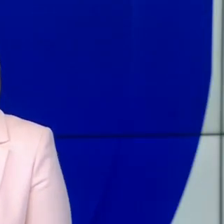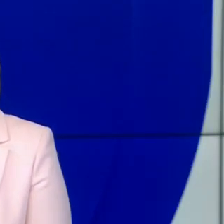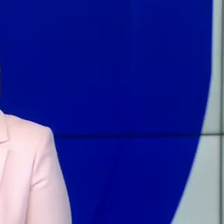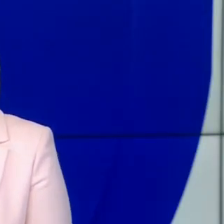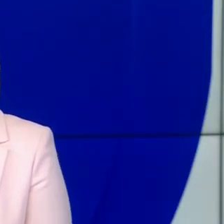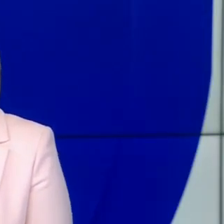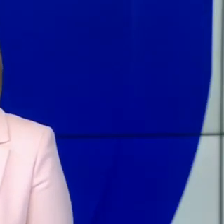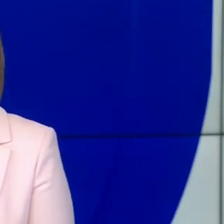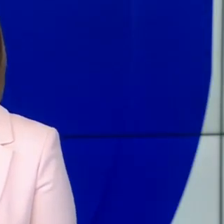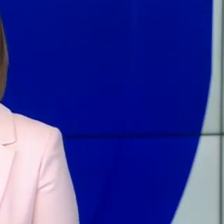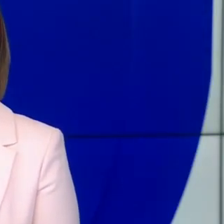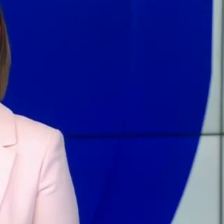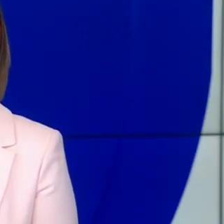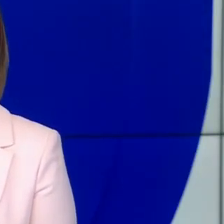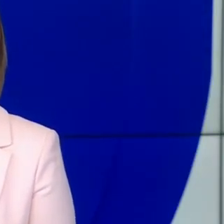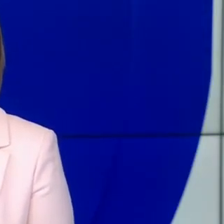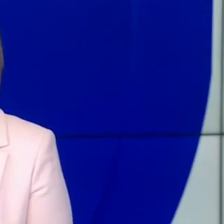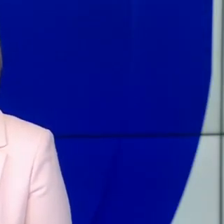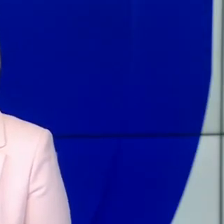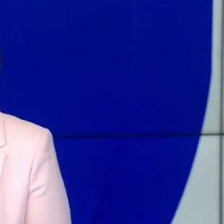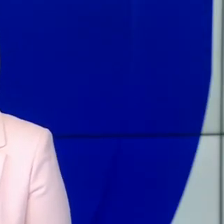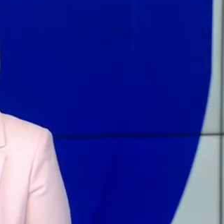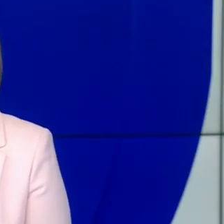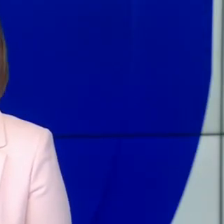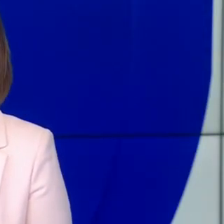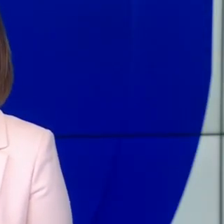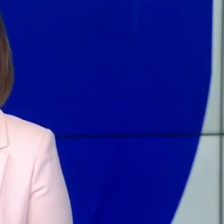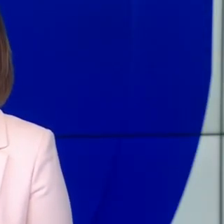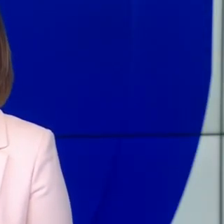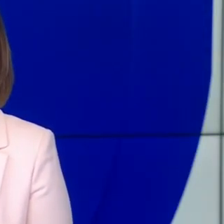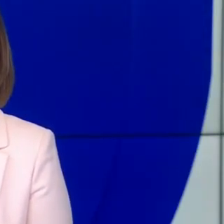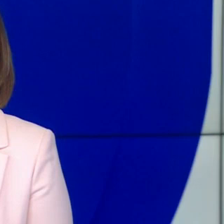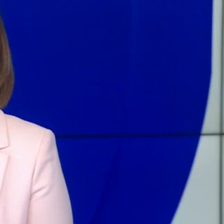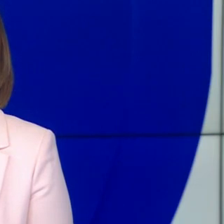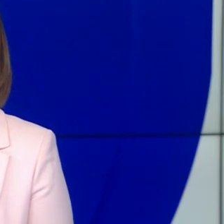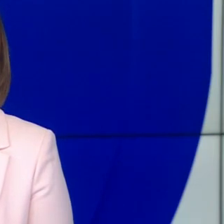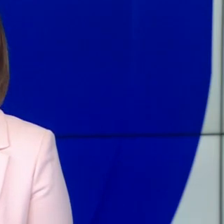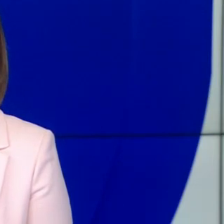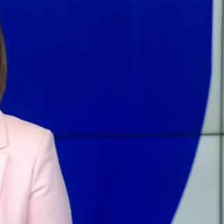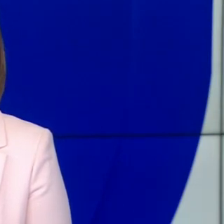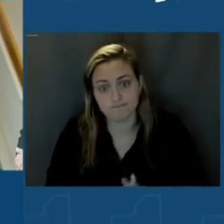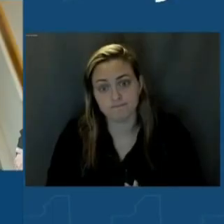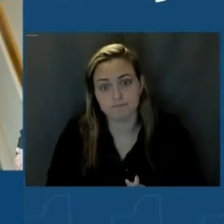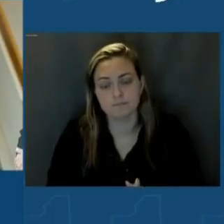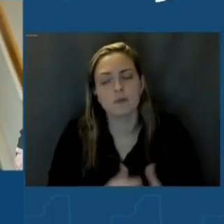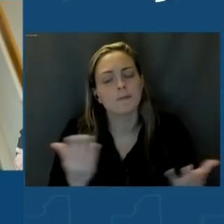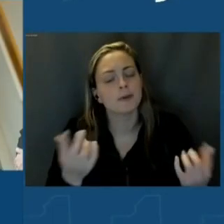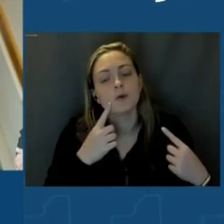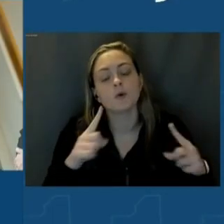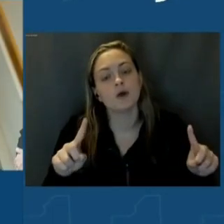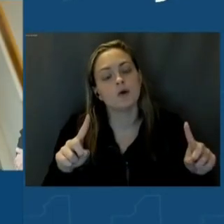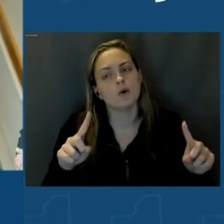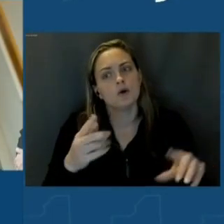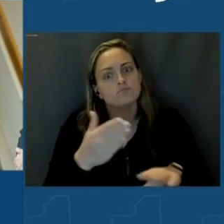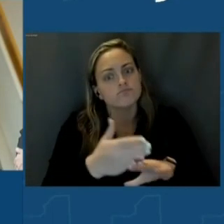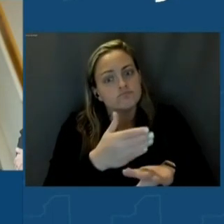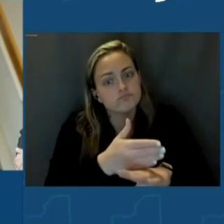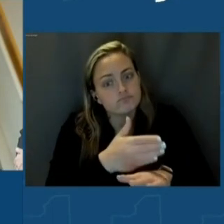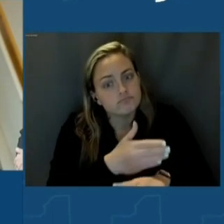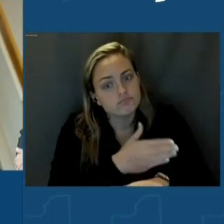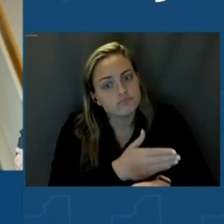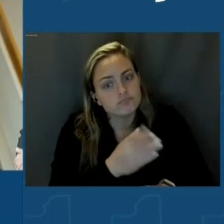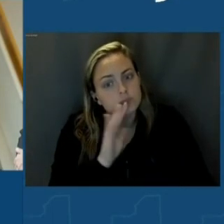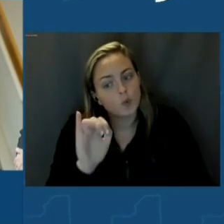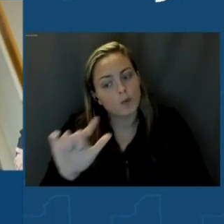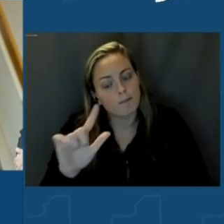Tonight, Governor Hochul announced a budget agreement for the new fiscal year that she says will make New York safer. We've made improvements to our bail